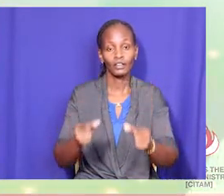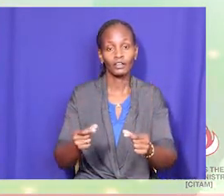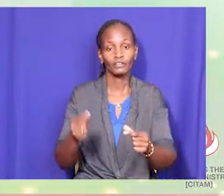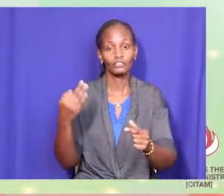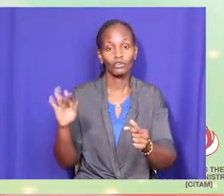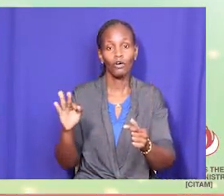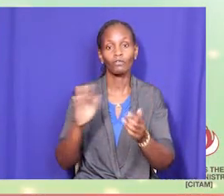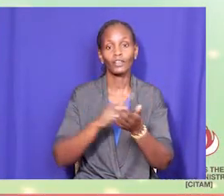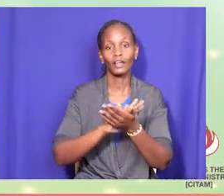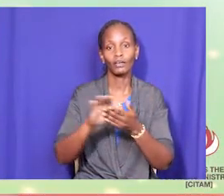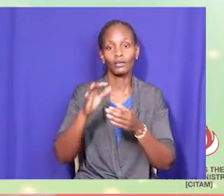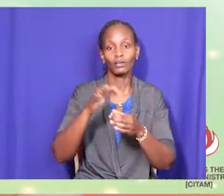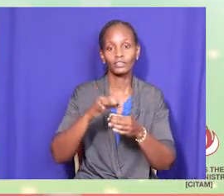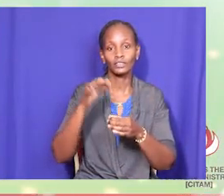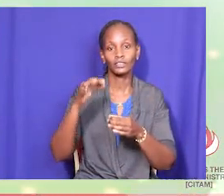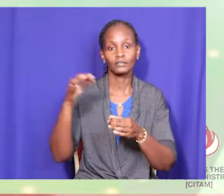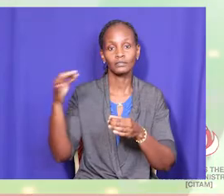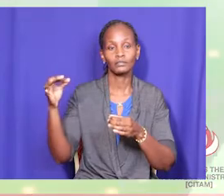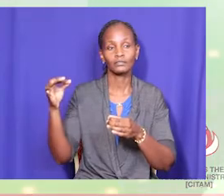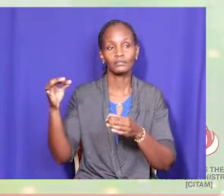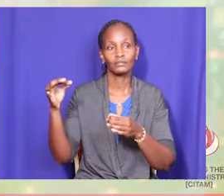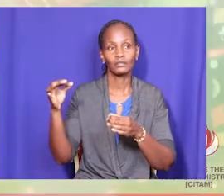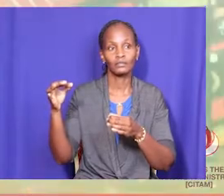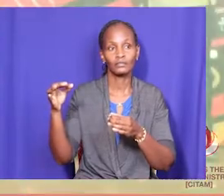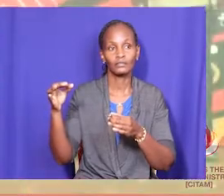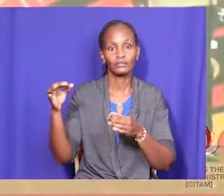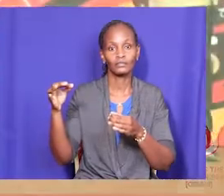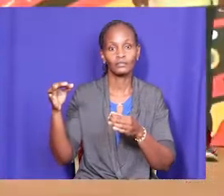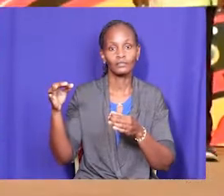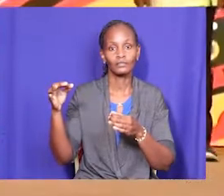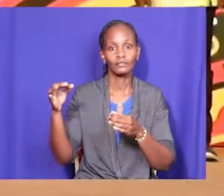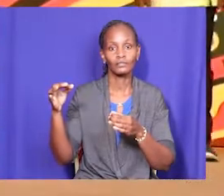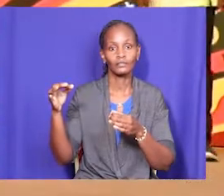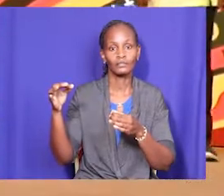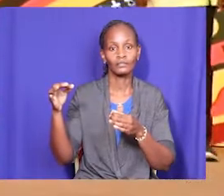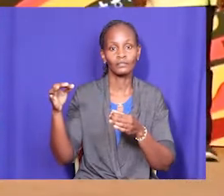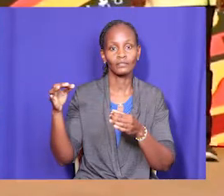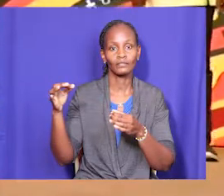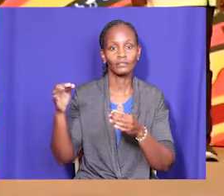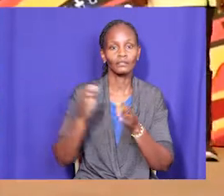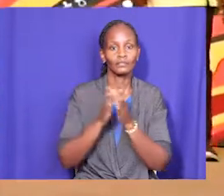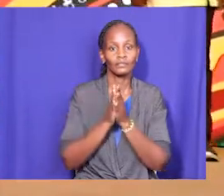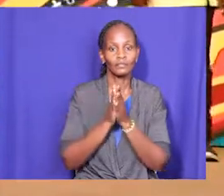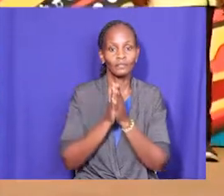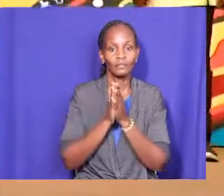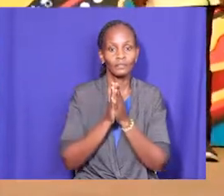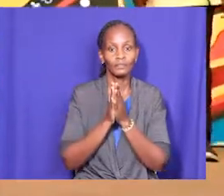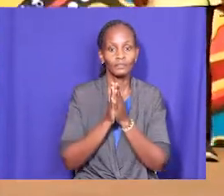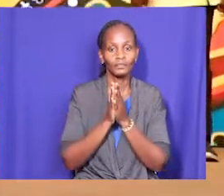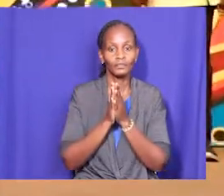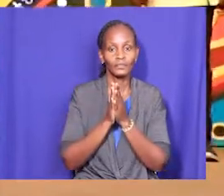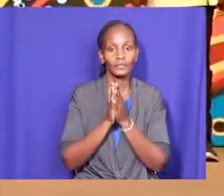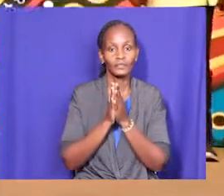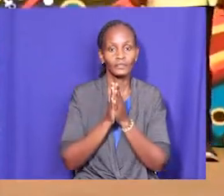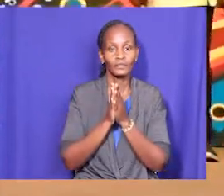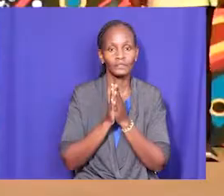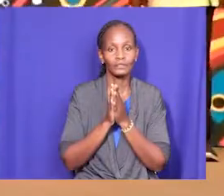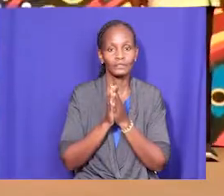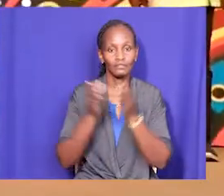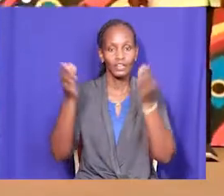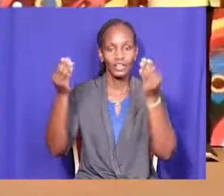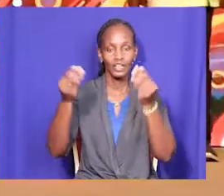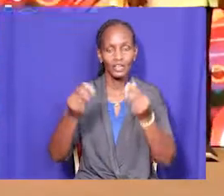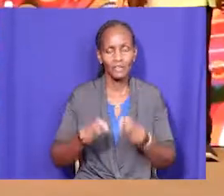Spirit, blessings we need in this hour, even more precious